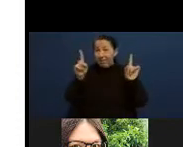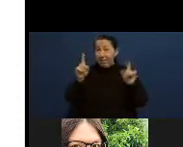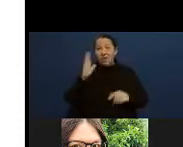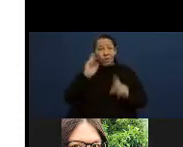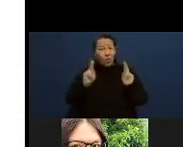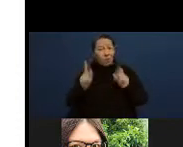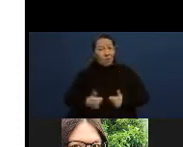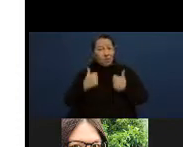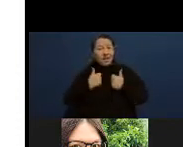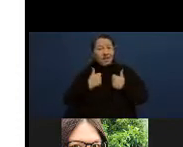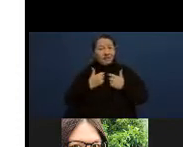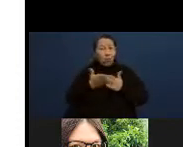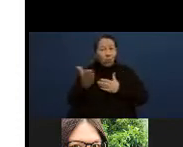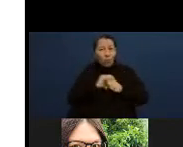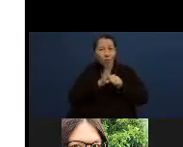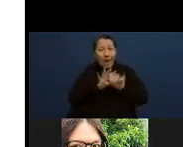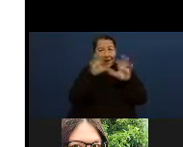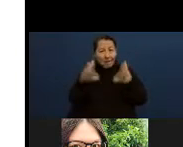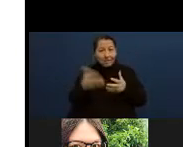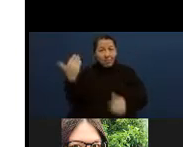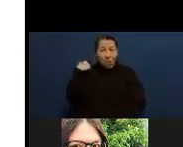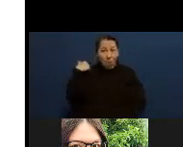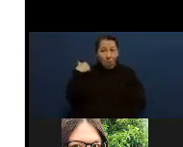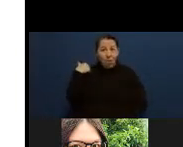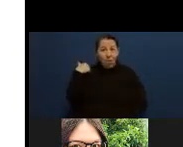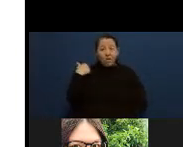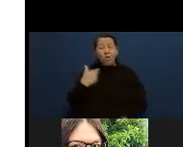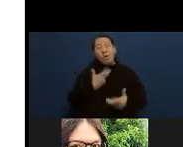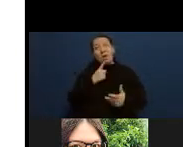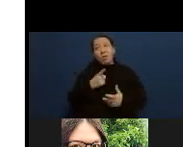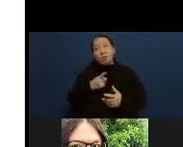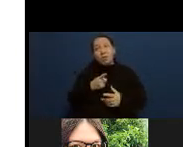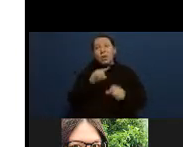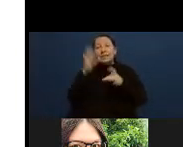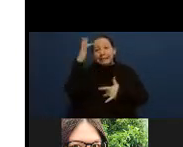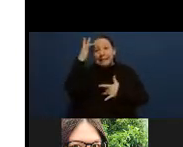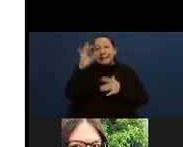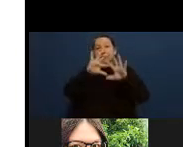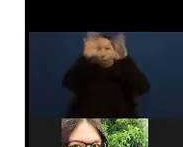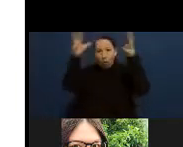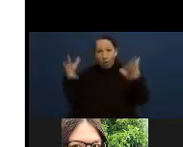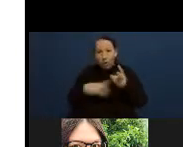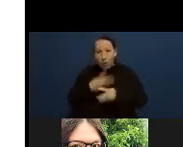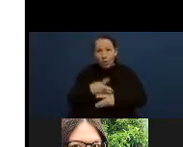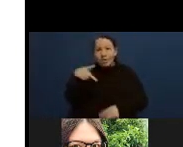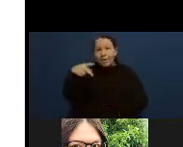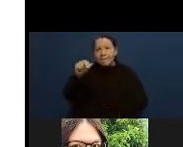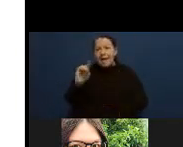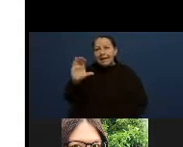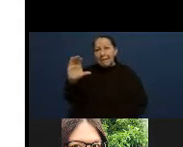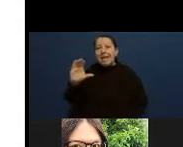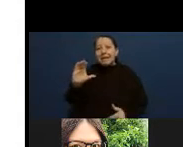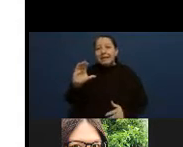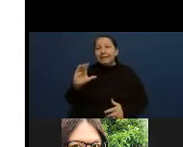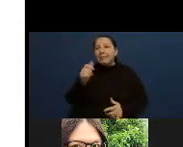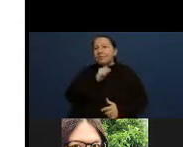our people are resilient, but we began hearing elders talk about what pandemics look like in their times, because there